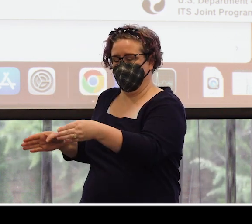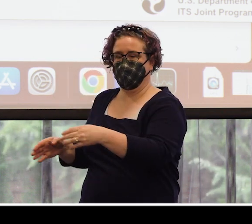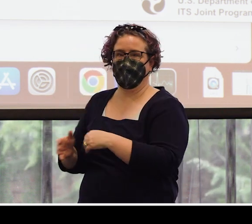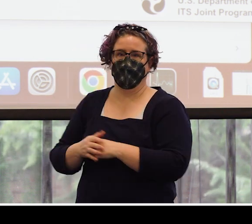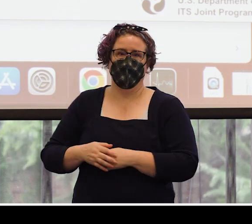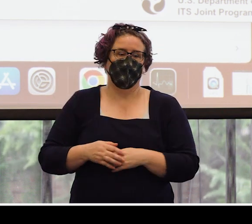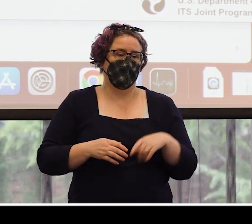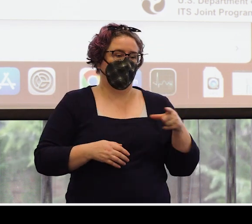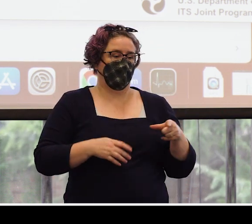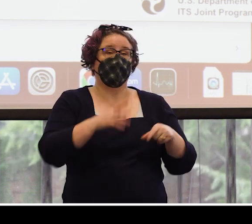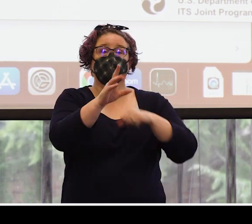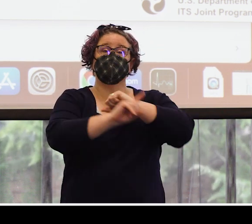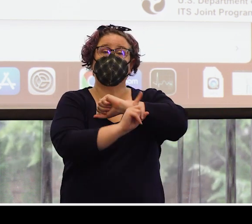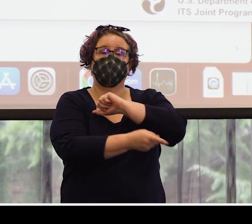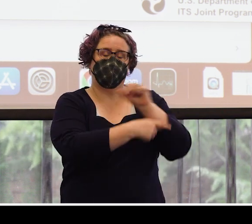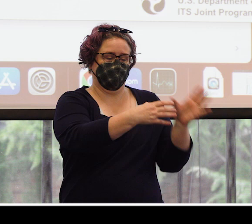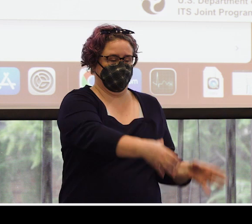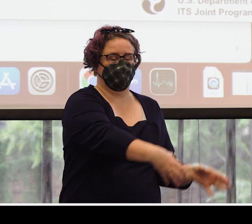a wastebasket